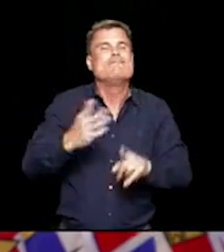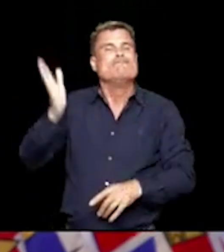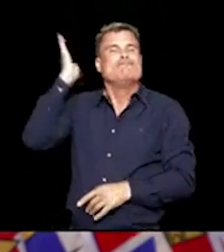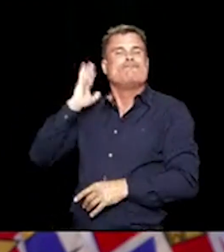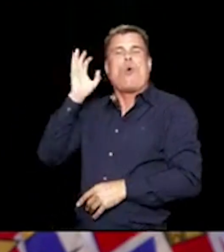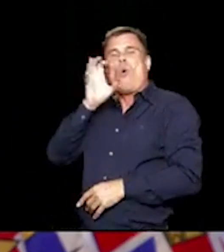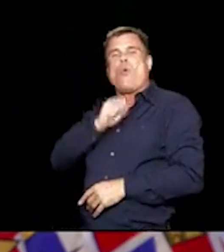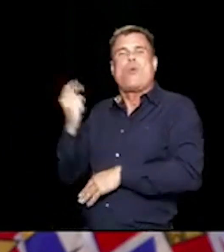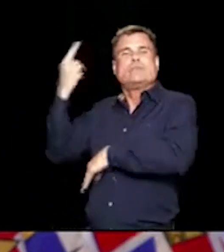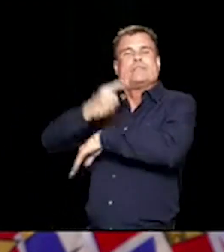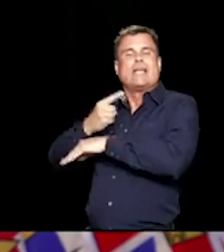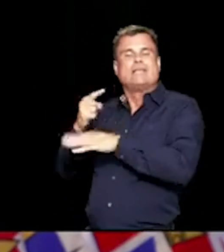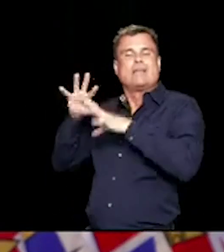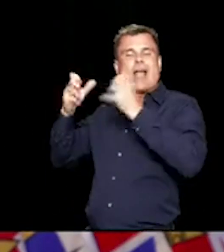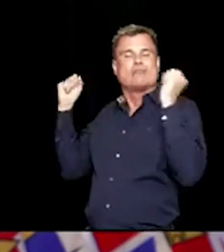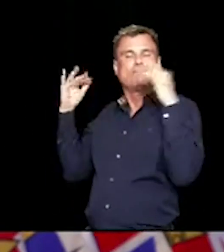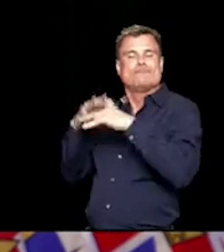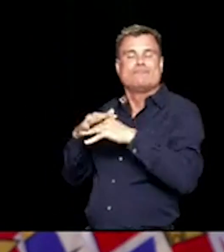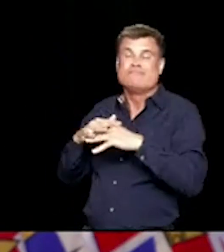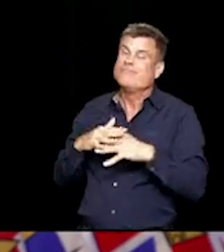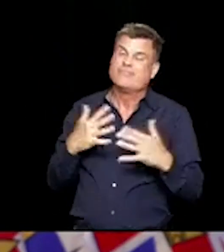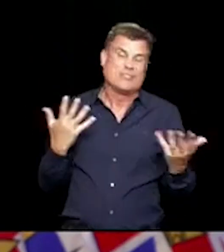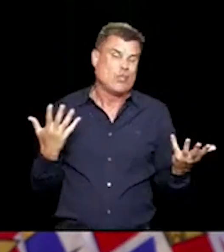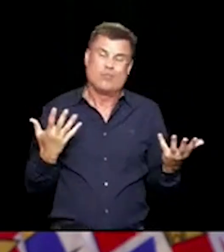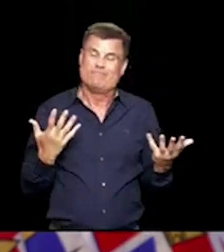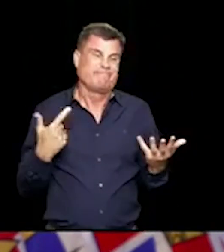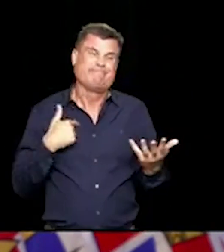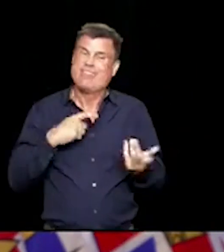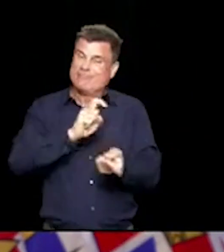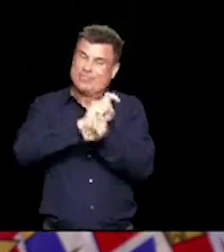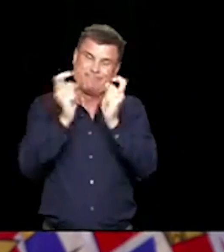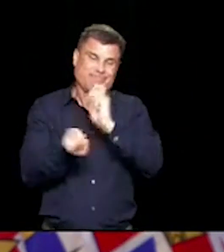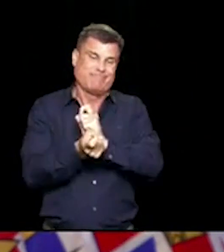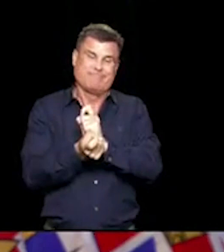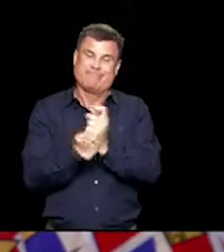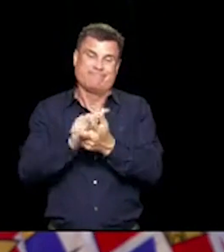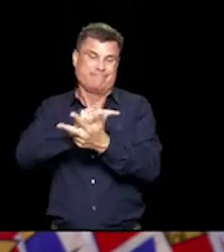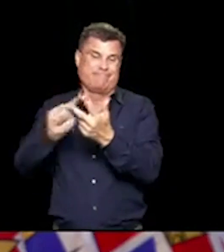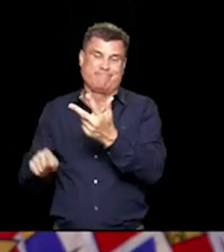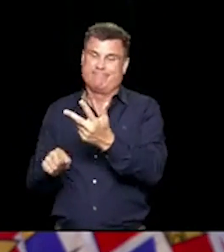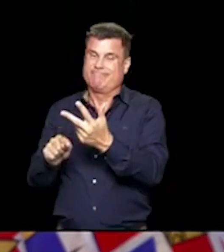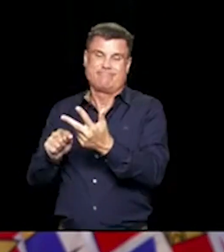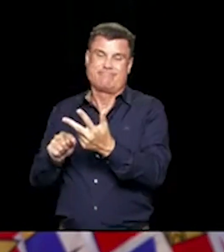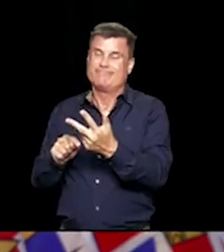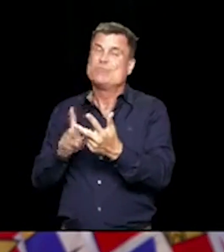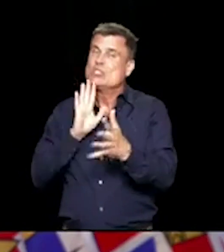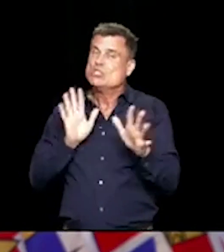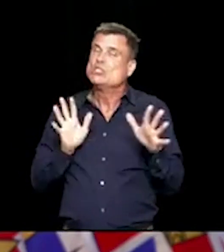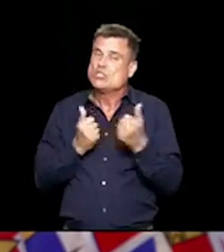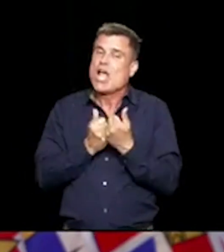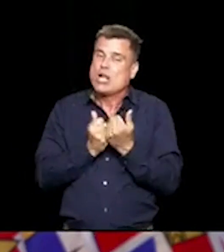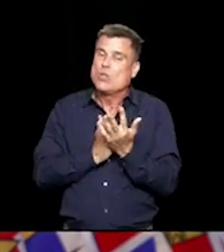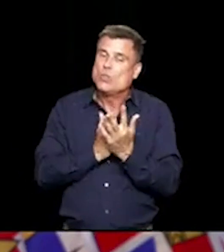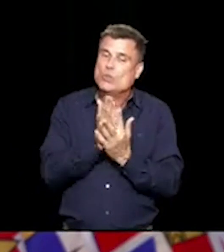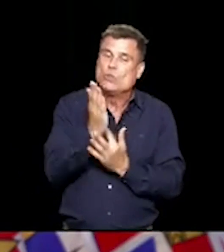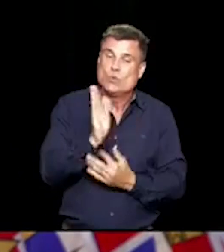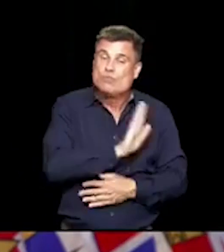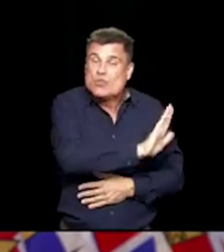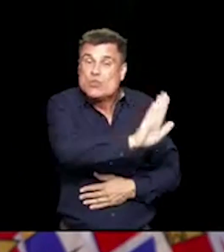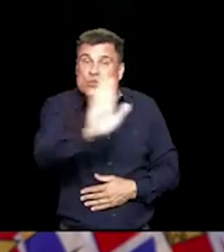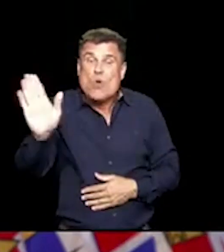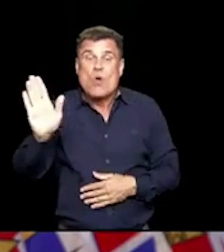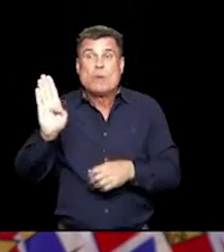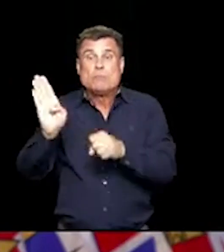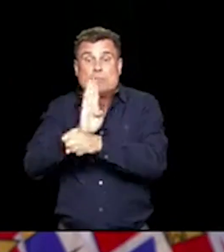yes, I do think these are necessary actions right now. It's going to be a challenging time for those businesses. And I think we need to